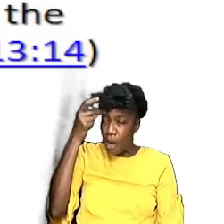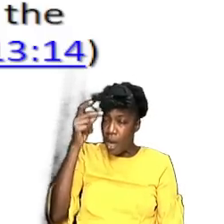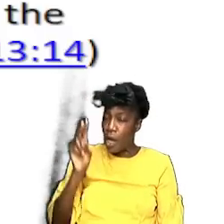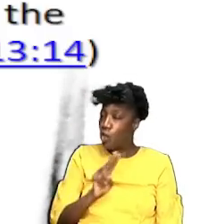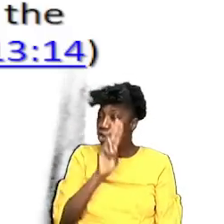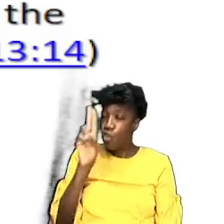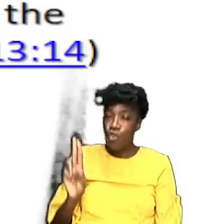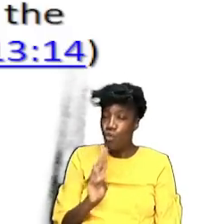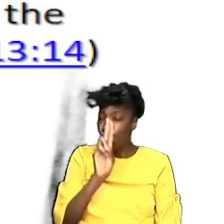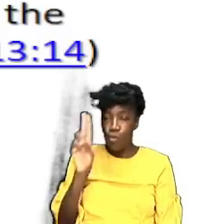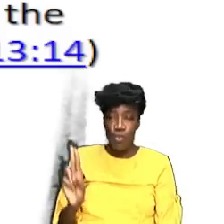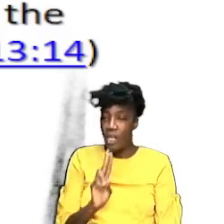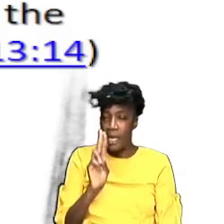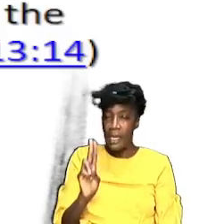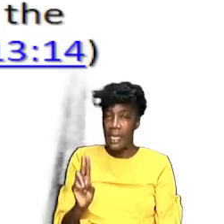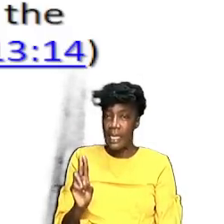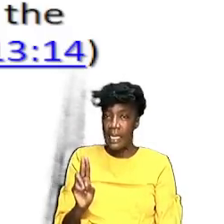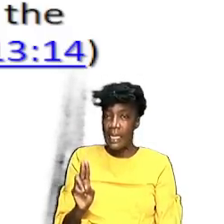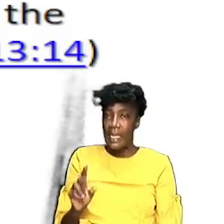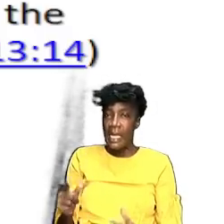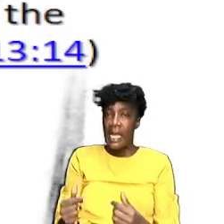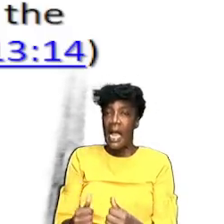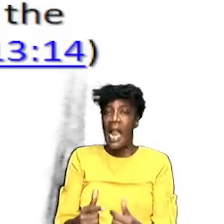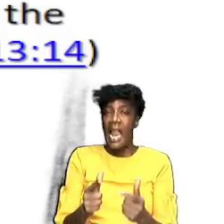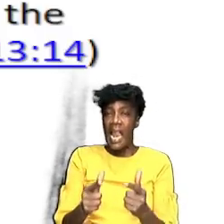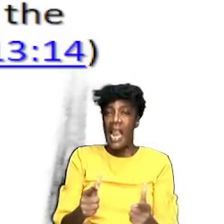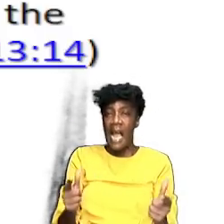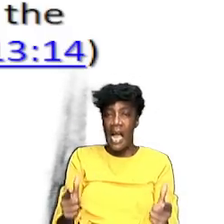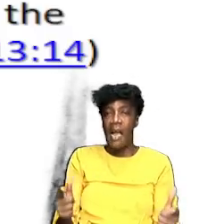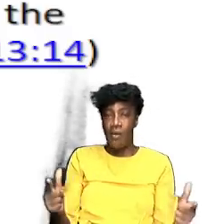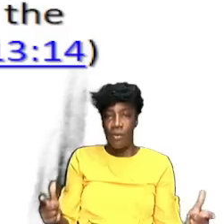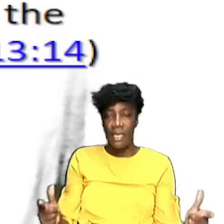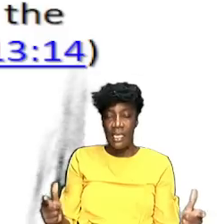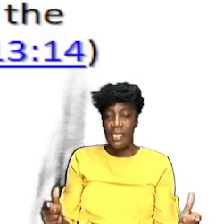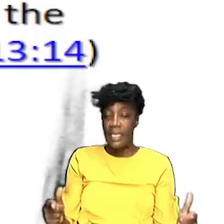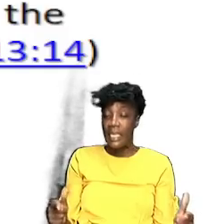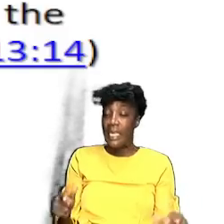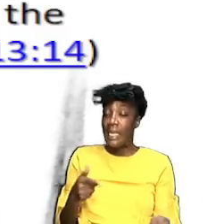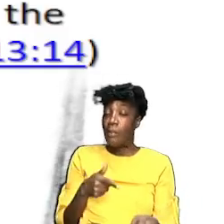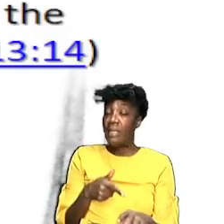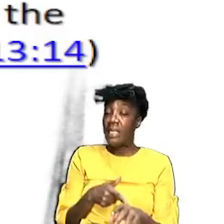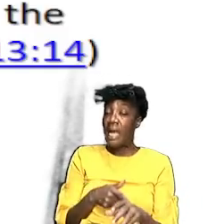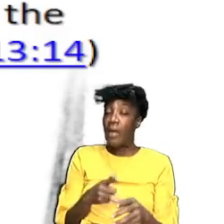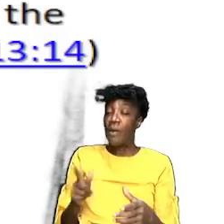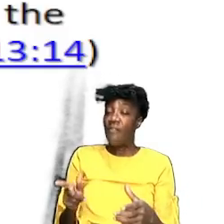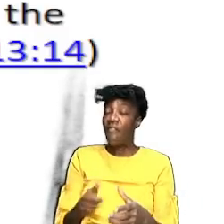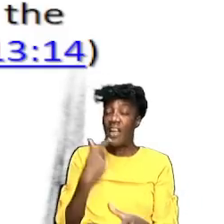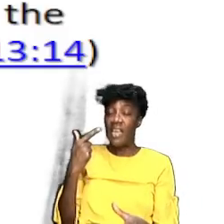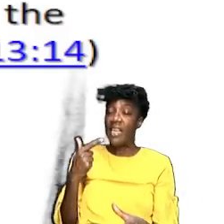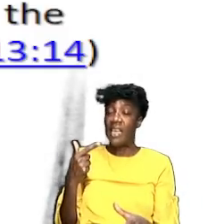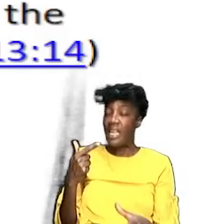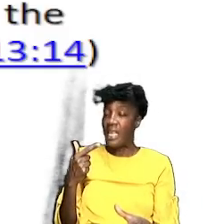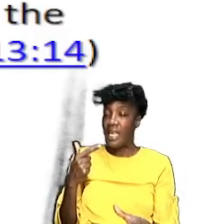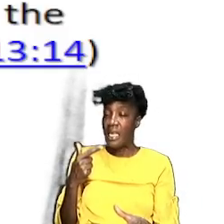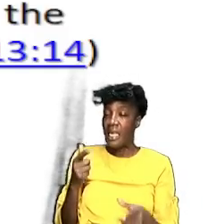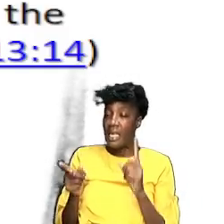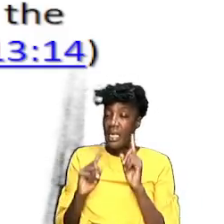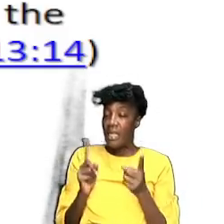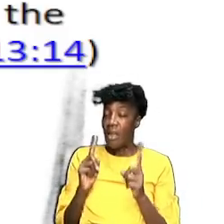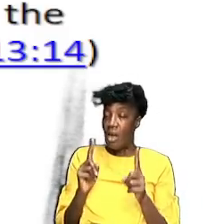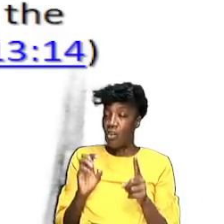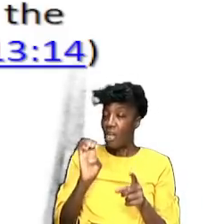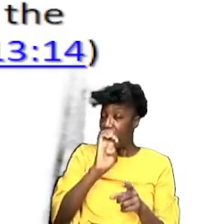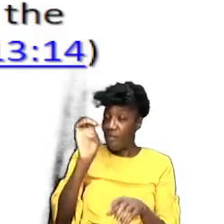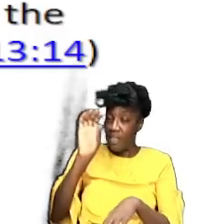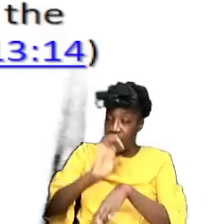figurative language as he went here. Notice he started with finally, because having addressed the Ephesian church